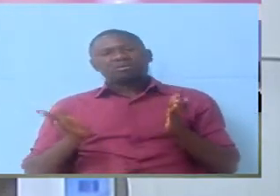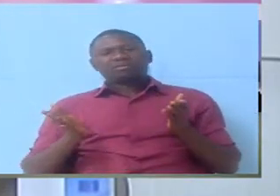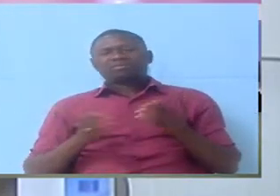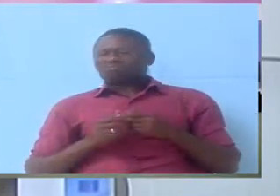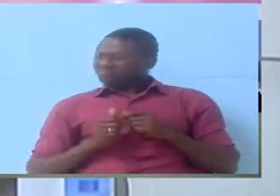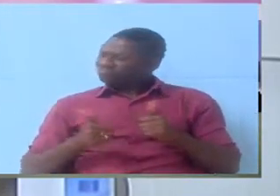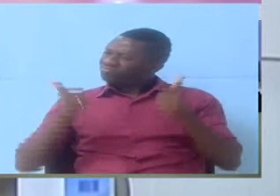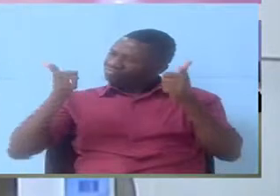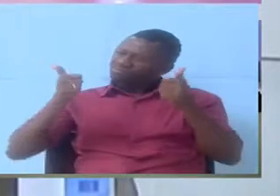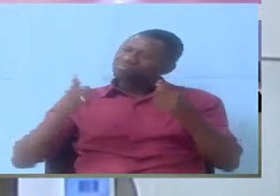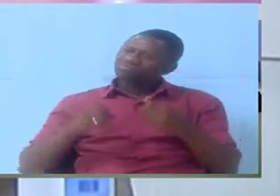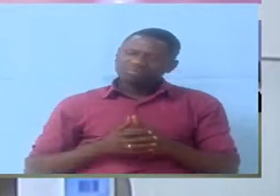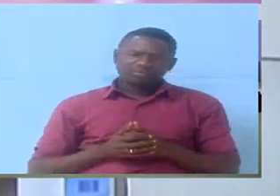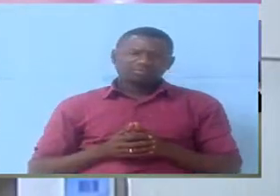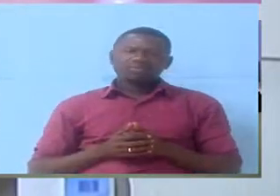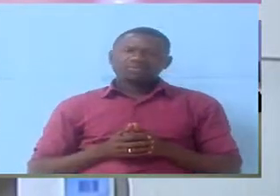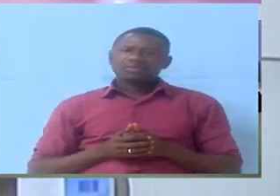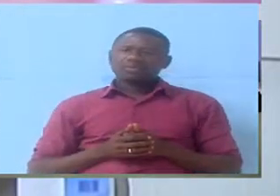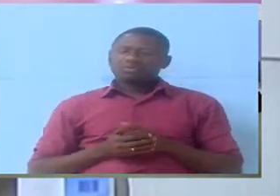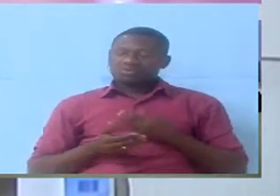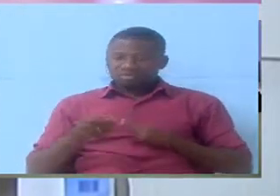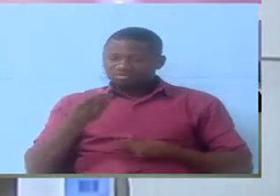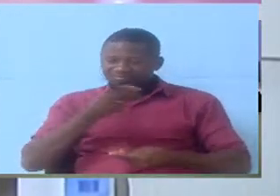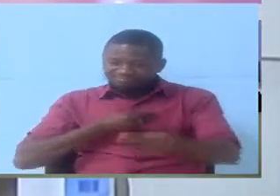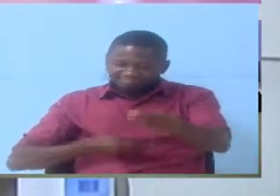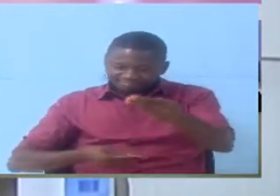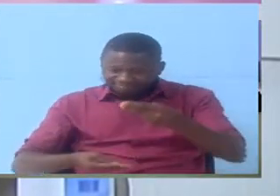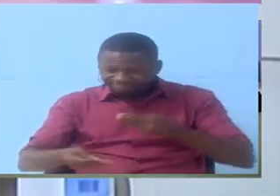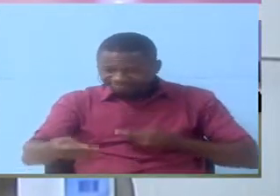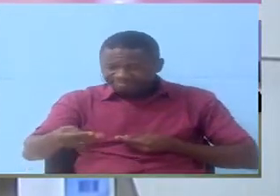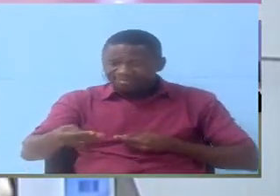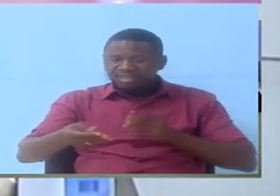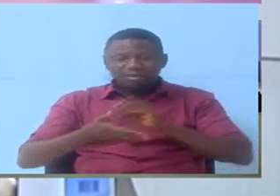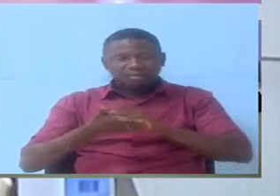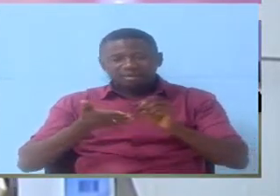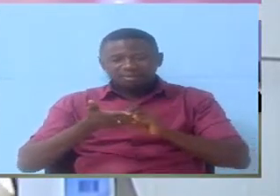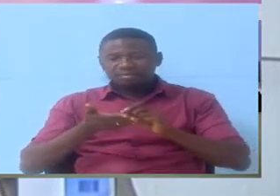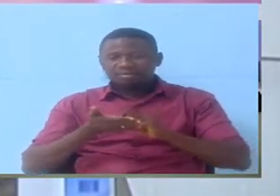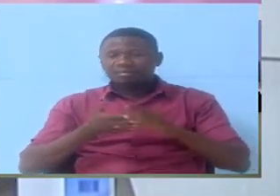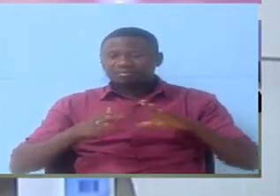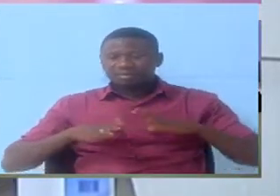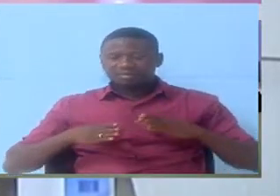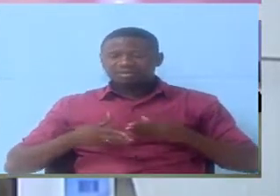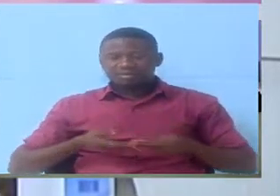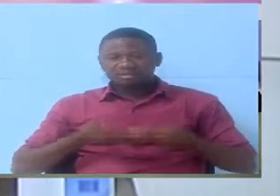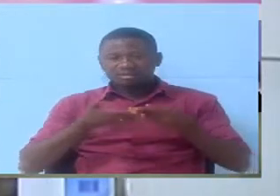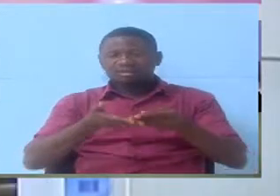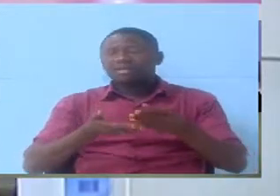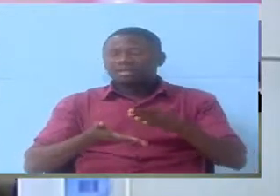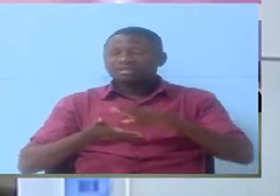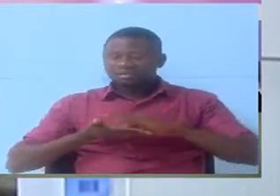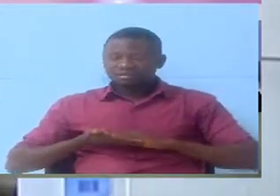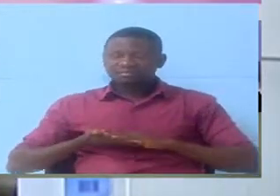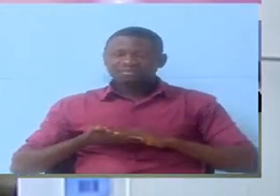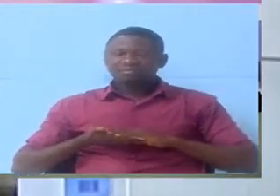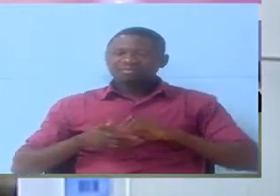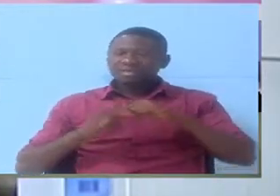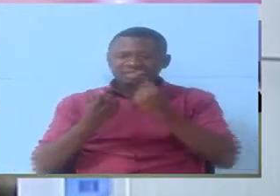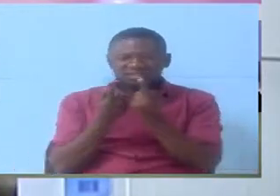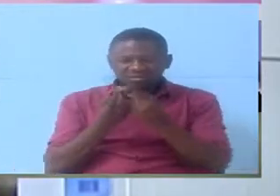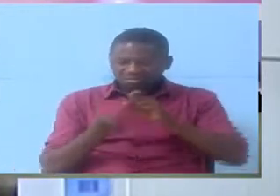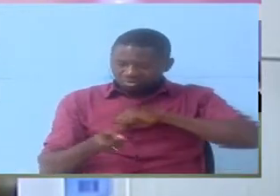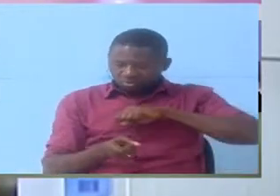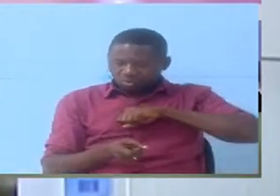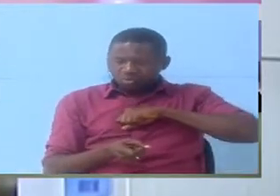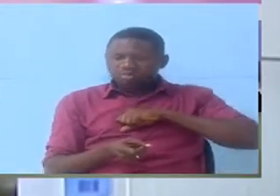fine now. So I took my hand in over note, I took my personal belongings from the office,